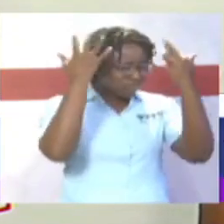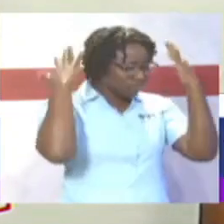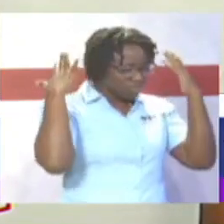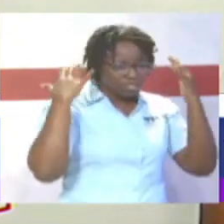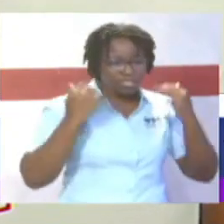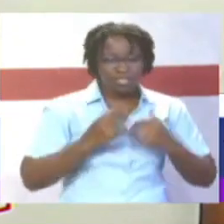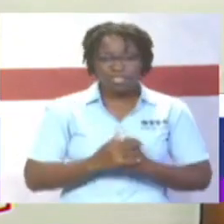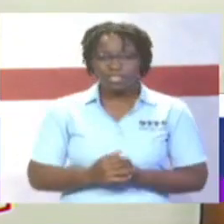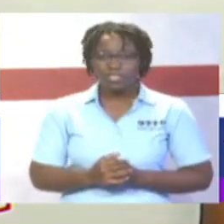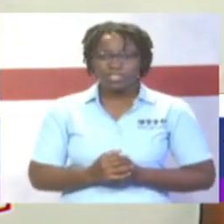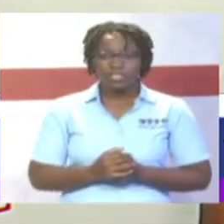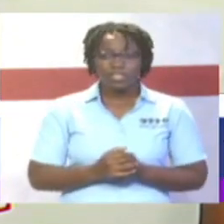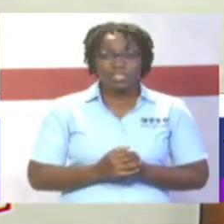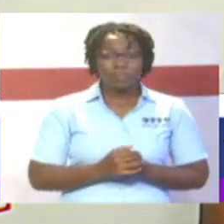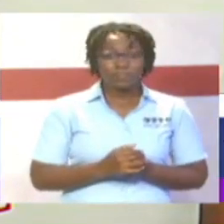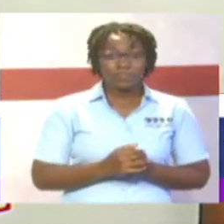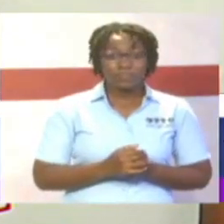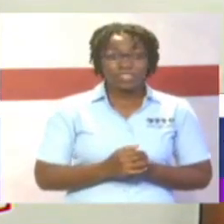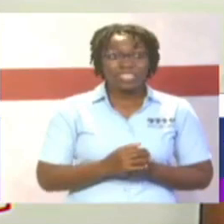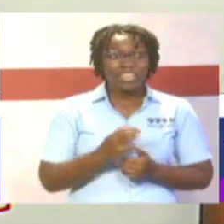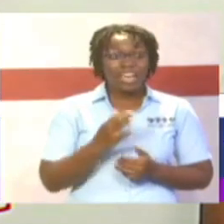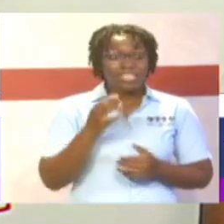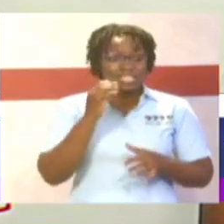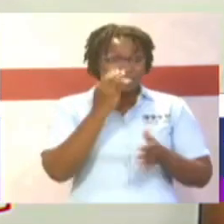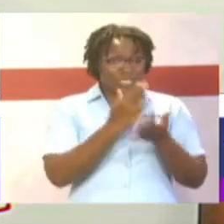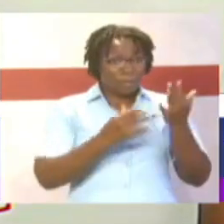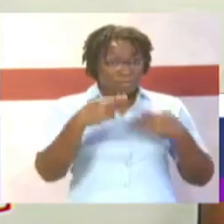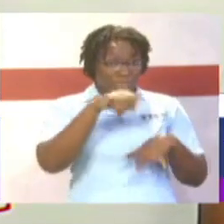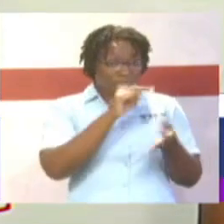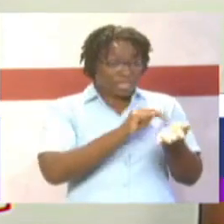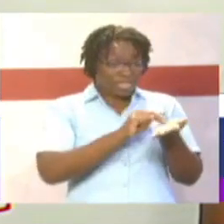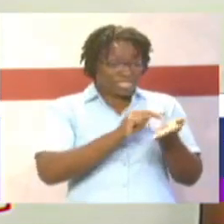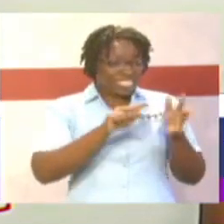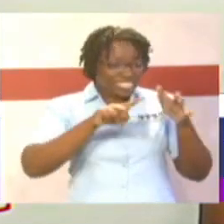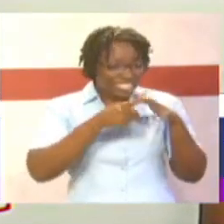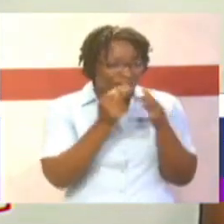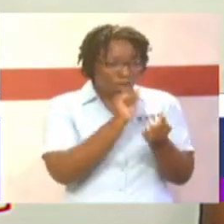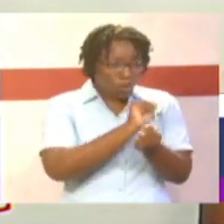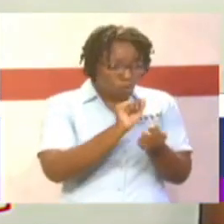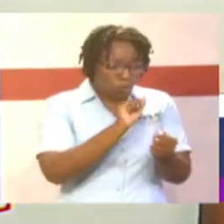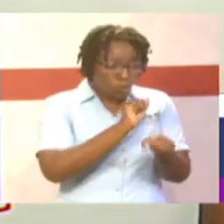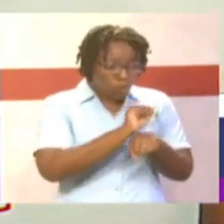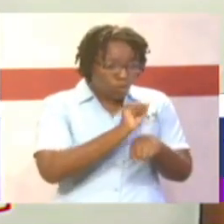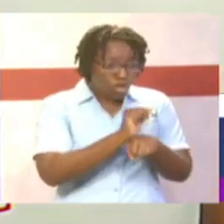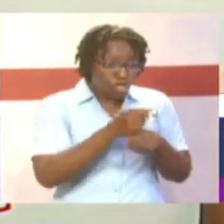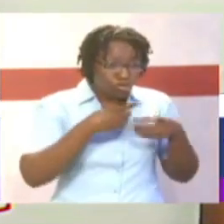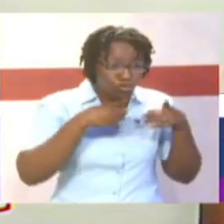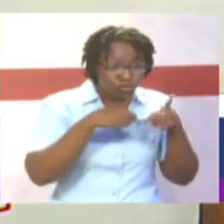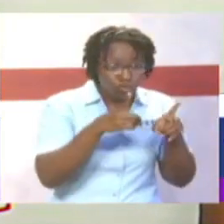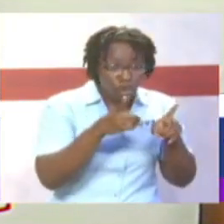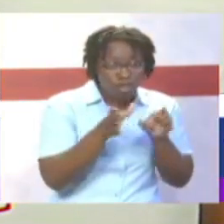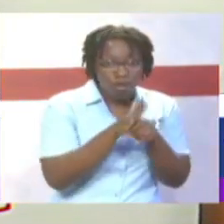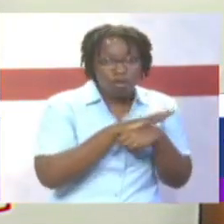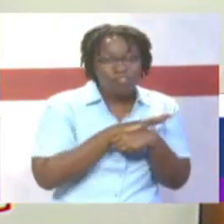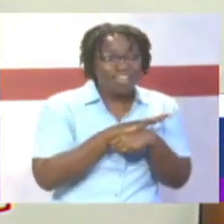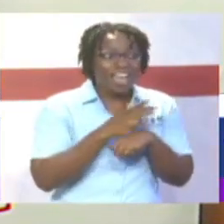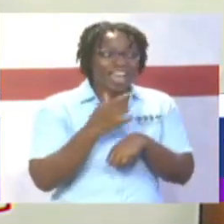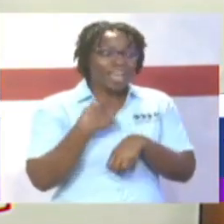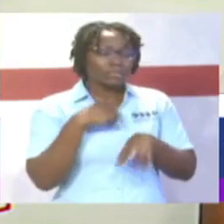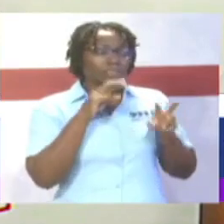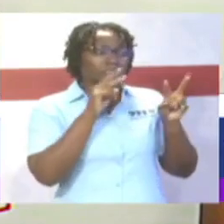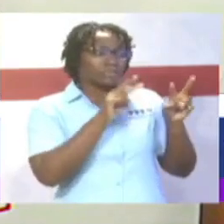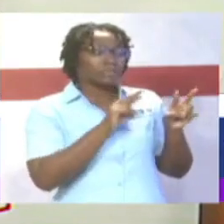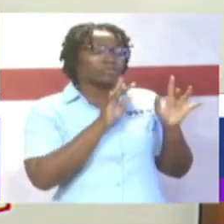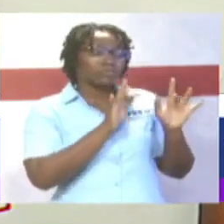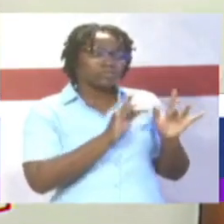started their careers during this pandemic. They, or we, are going to be scarred. Some, if